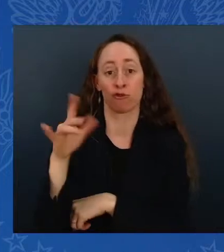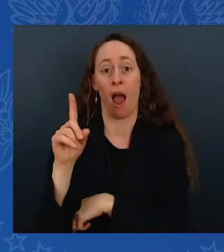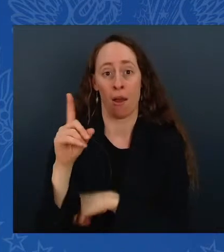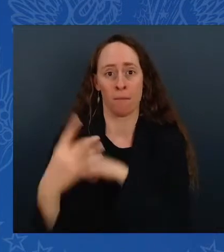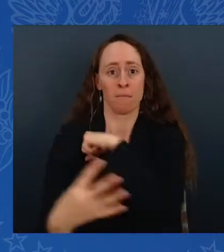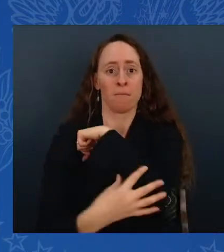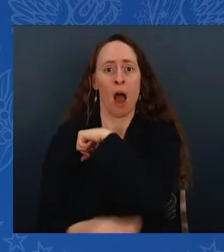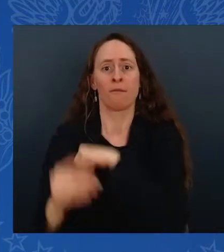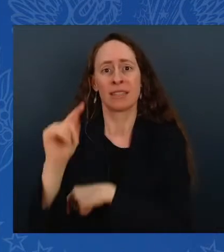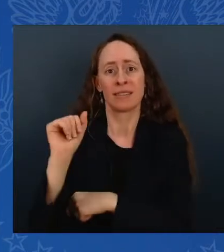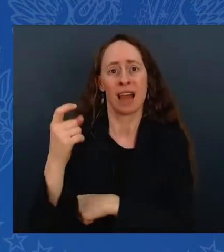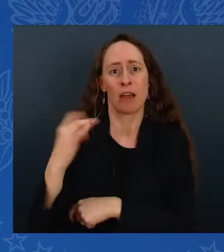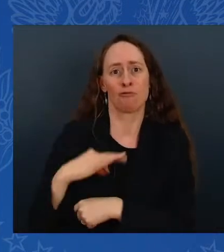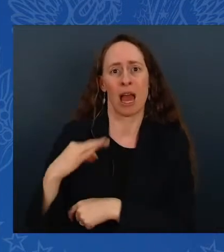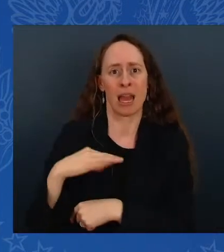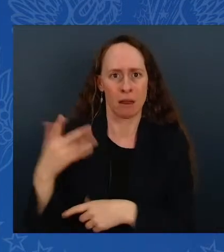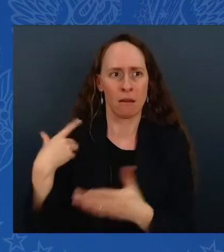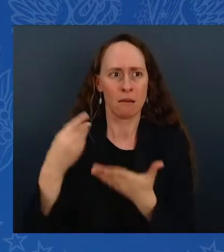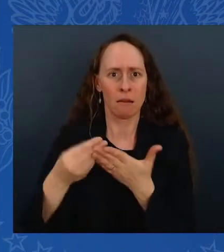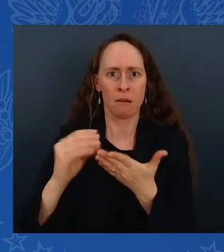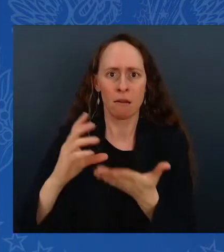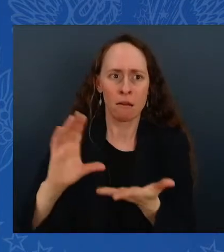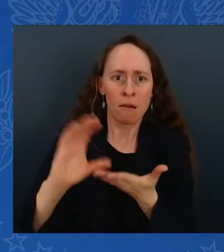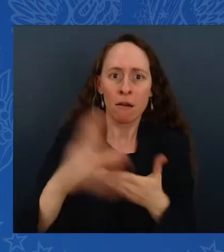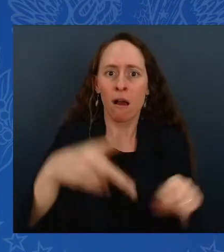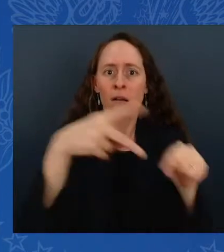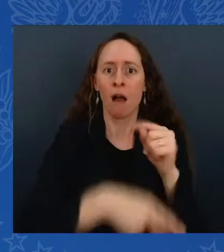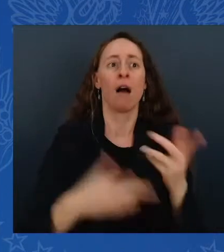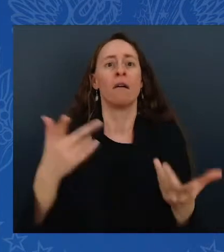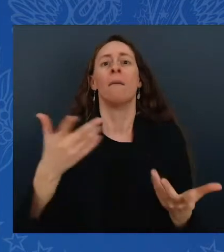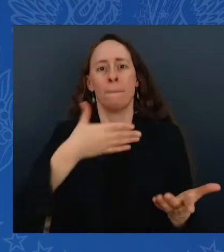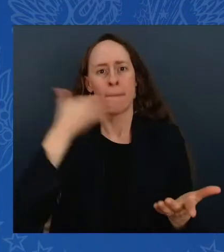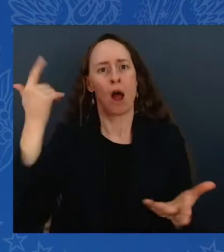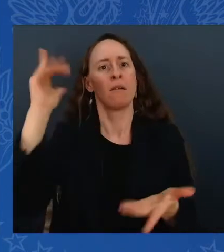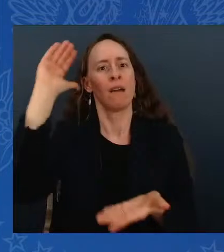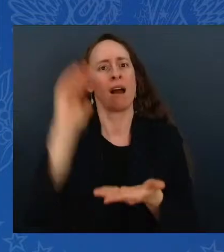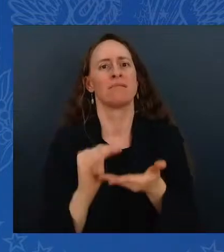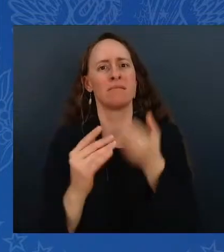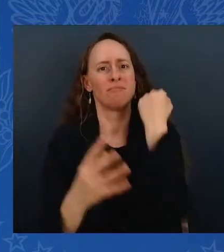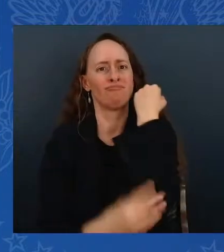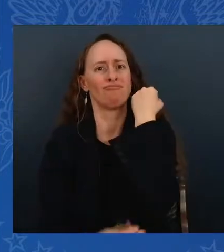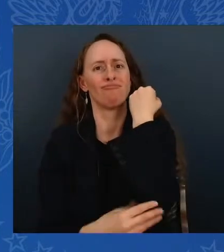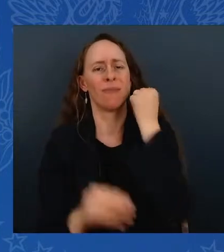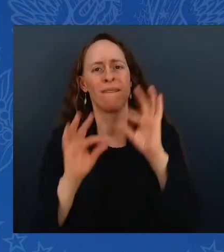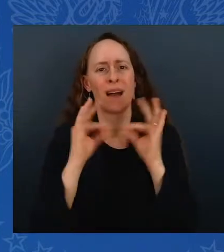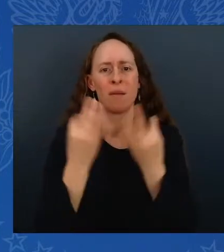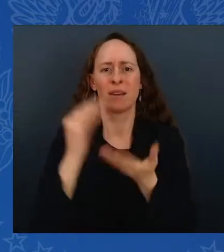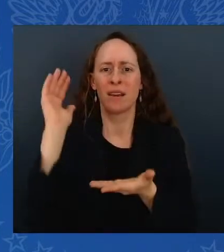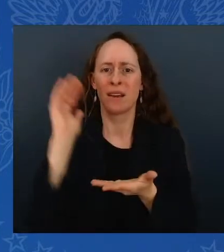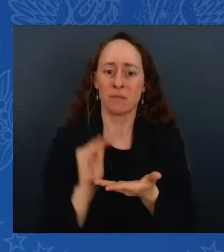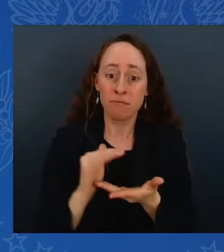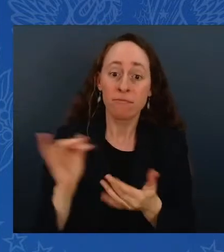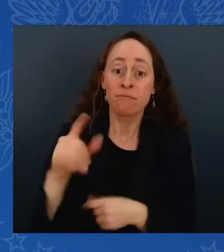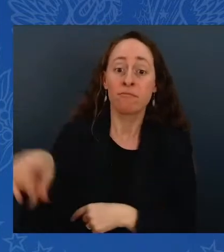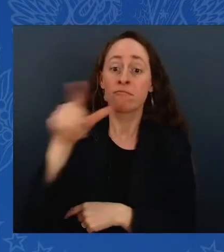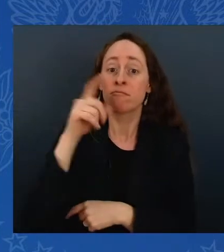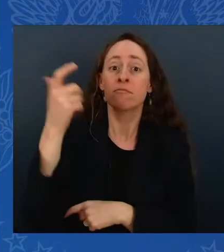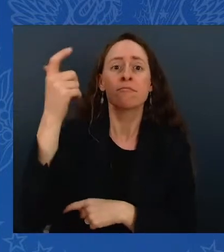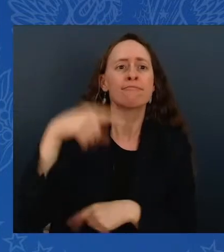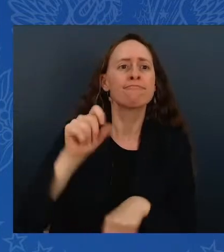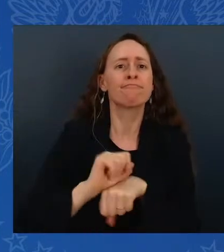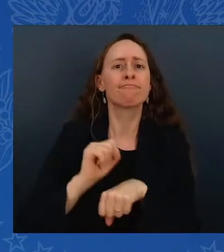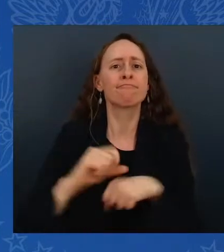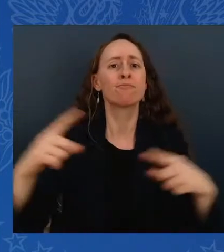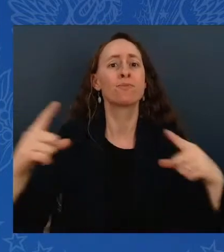most significant action in 50 years to protect the pensions of millions of union workers and retirees. Before we acted, workers faced cuts